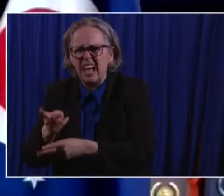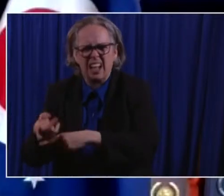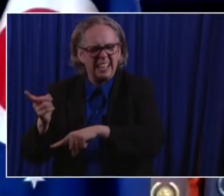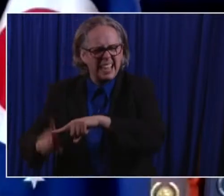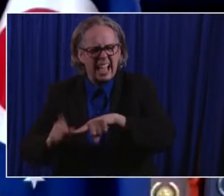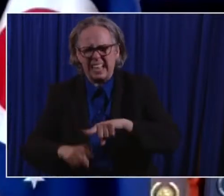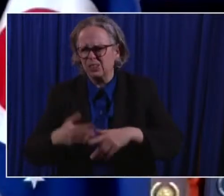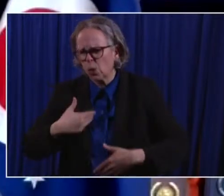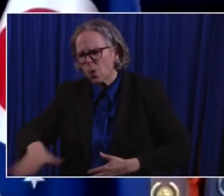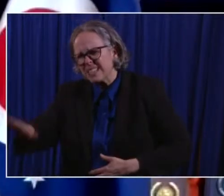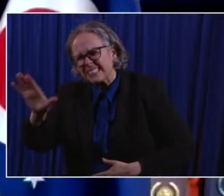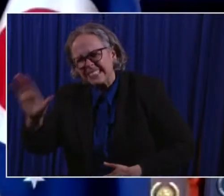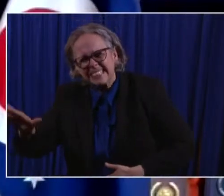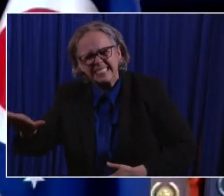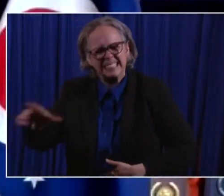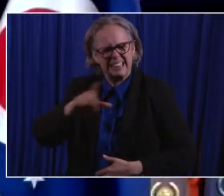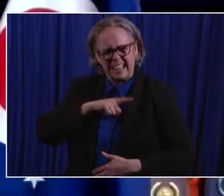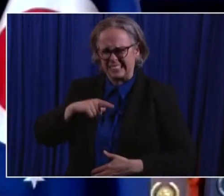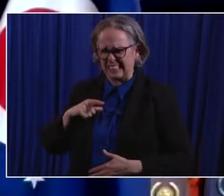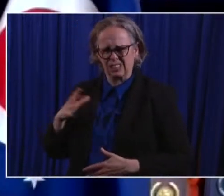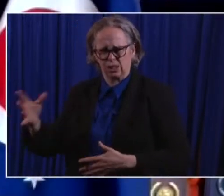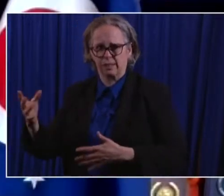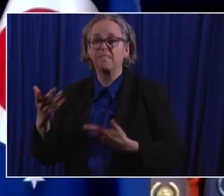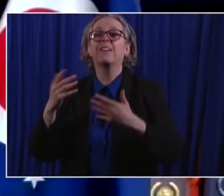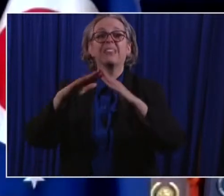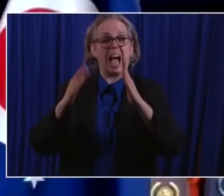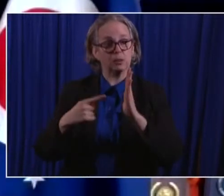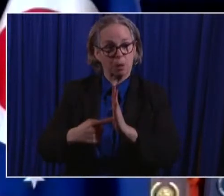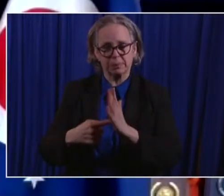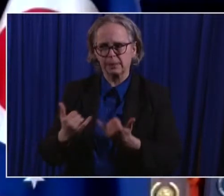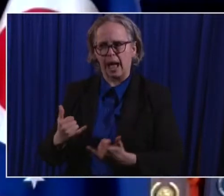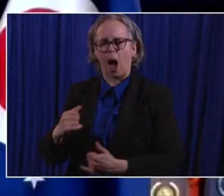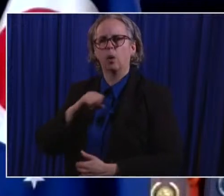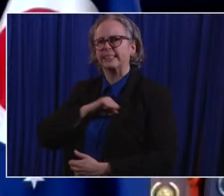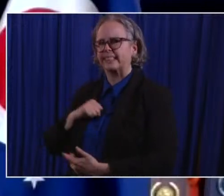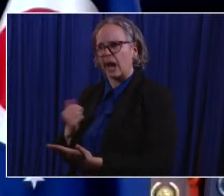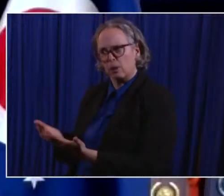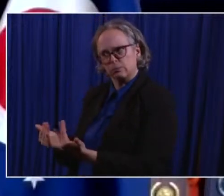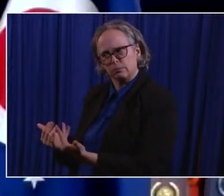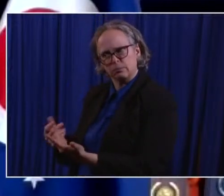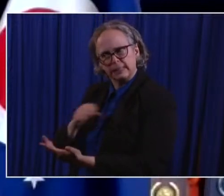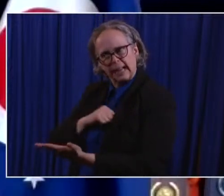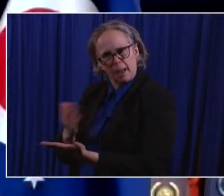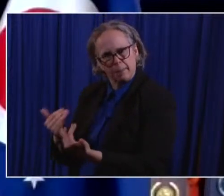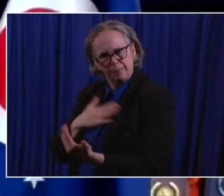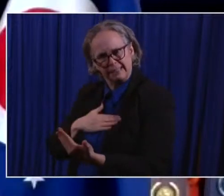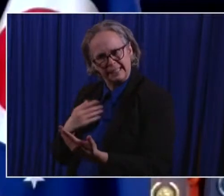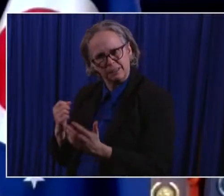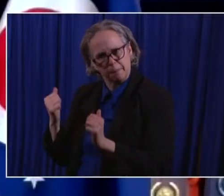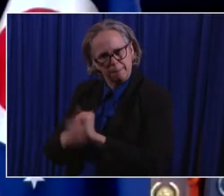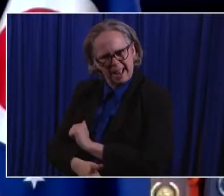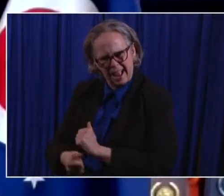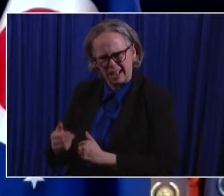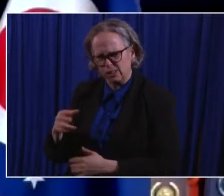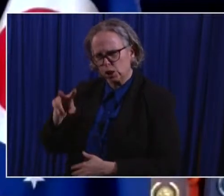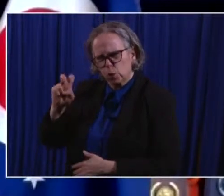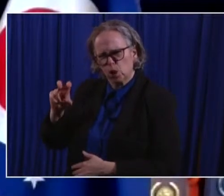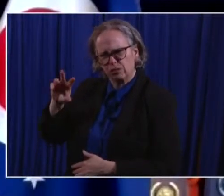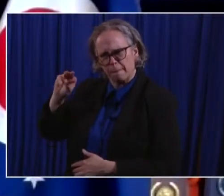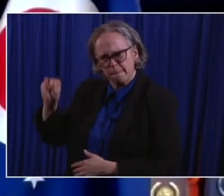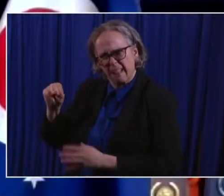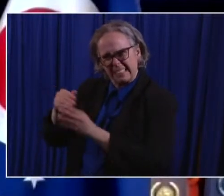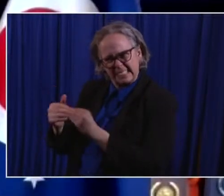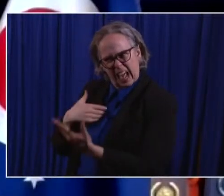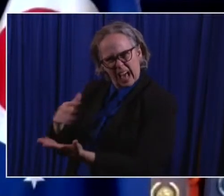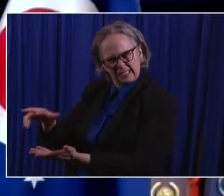pass. The Ohio House did it. We need to get it through the Ohio Senate with the $200 million that we've requested so that we can do this. And Governor,